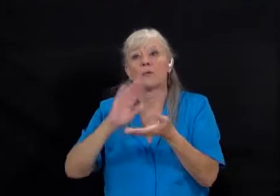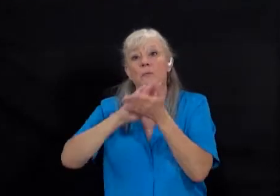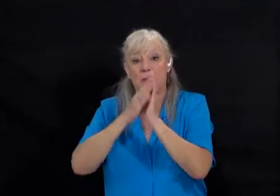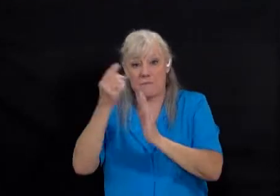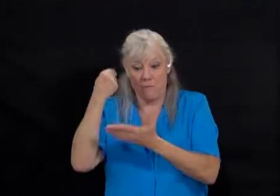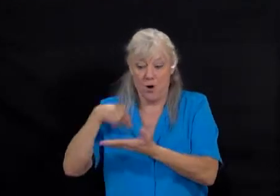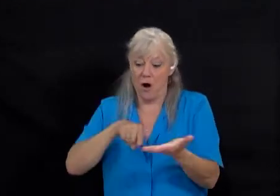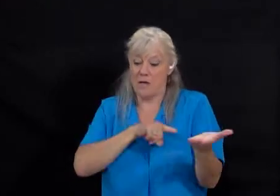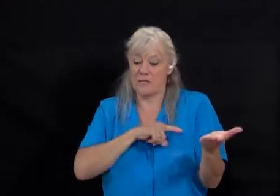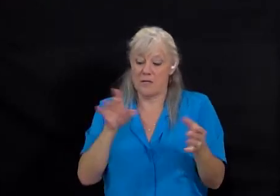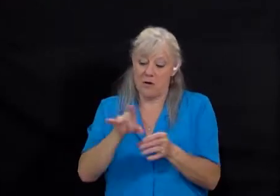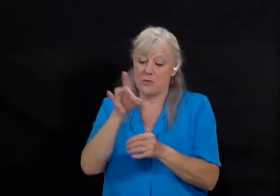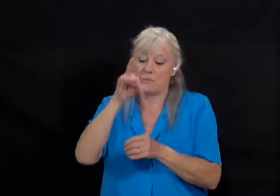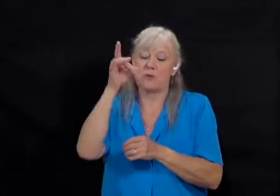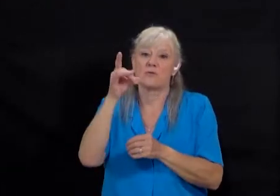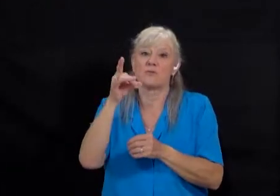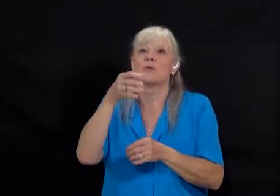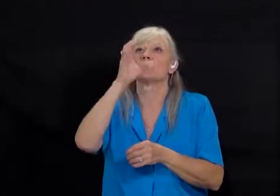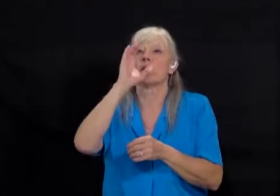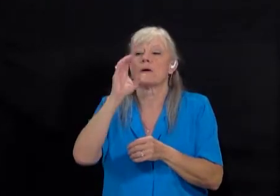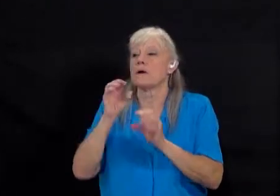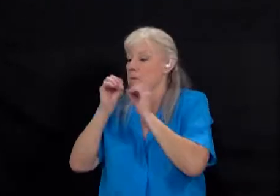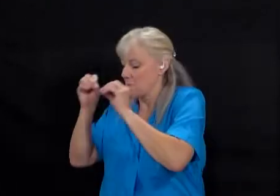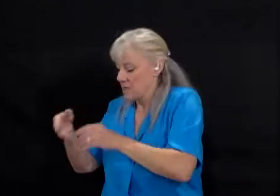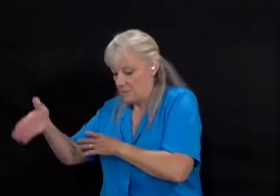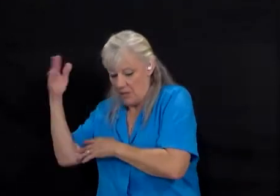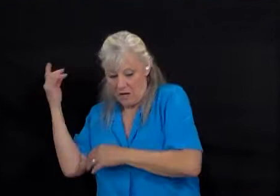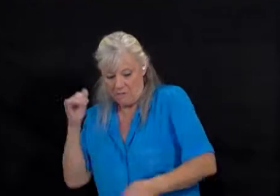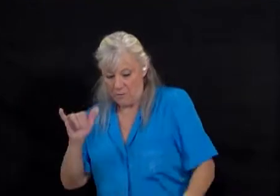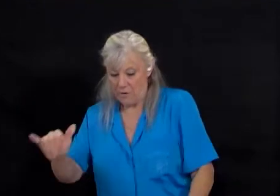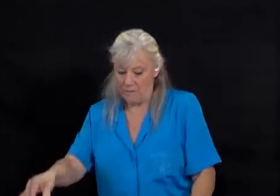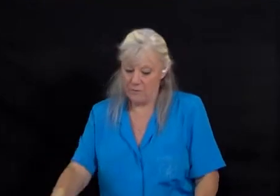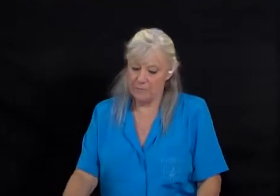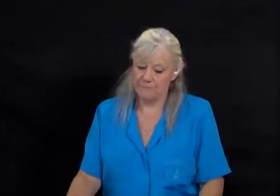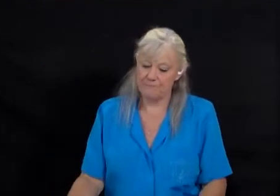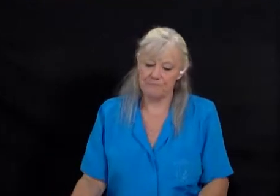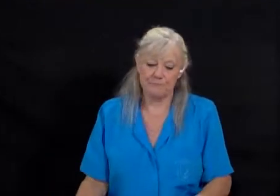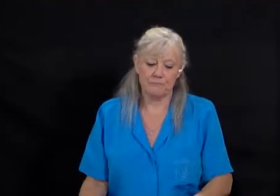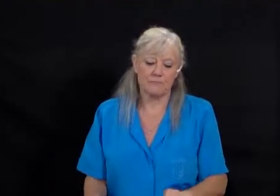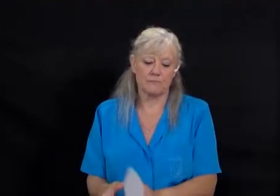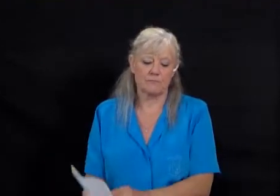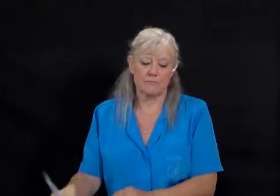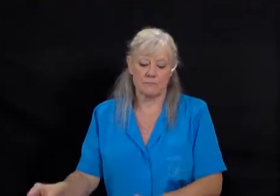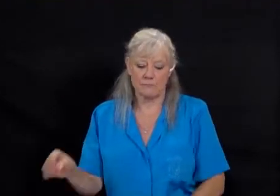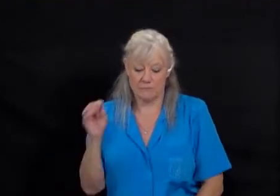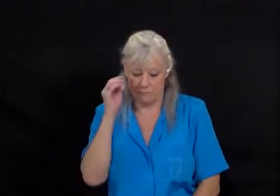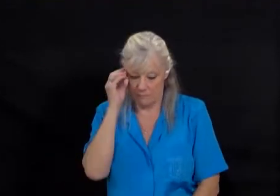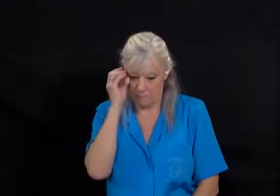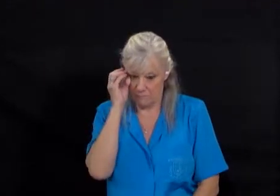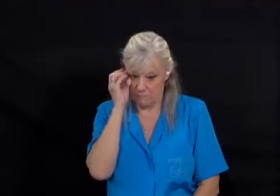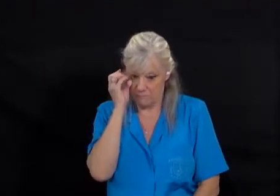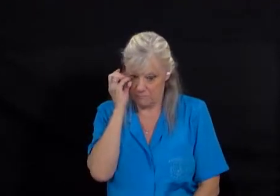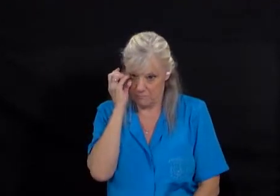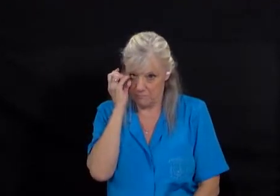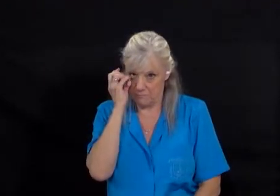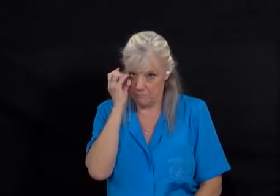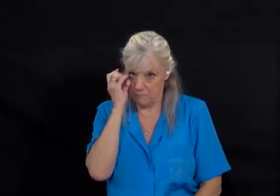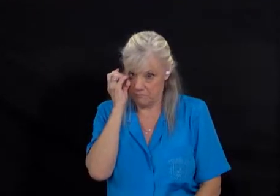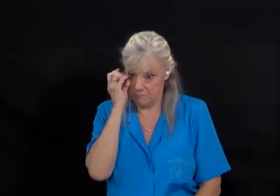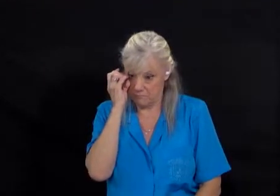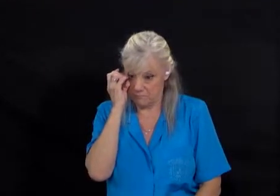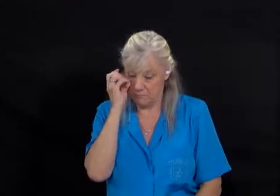become our spiritual drink. Blessed be God forever. Lord God, we ask you to receive us and be pleased